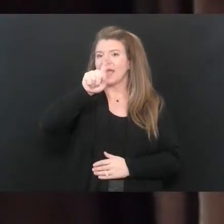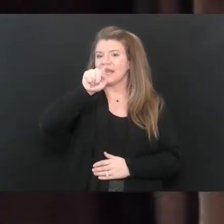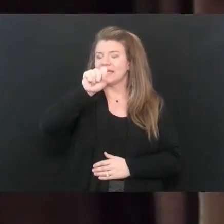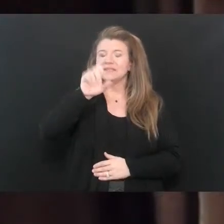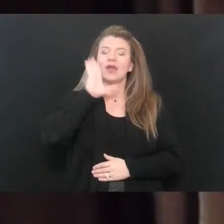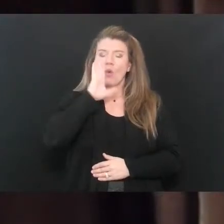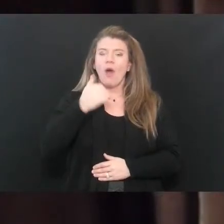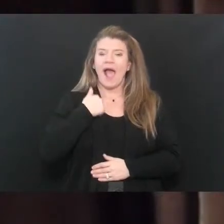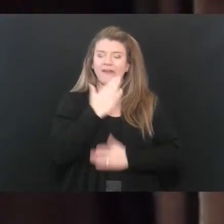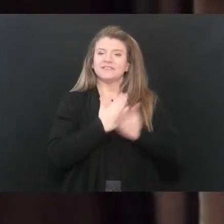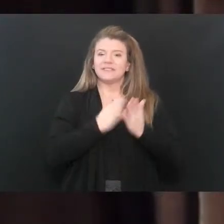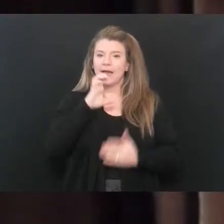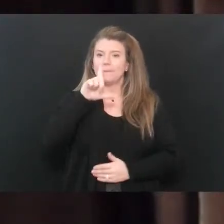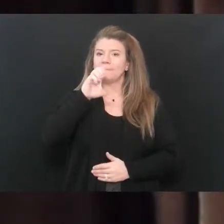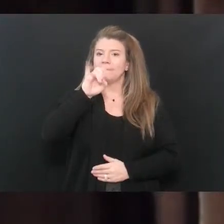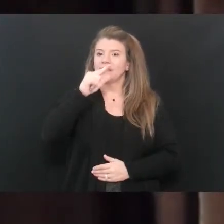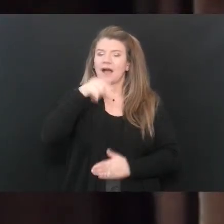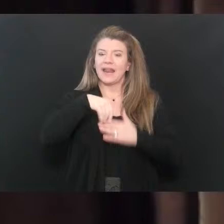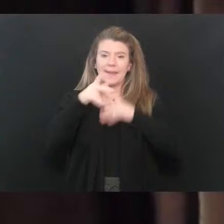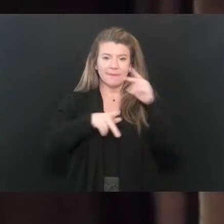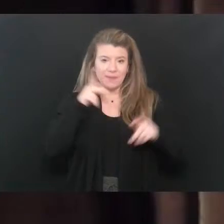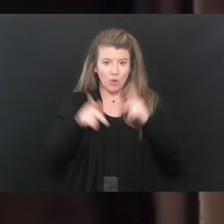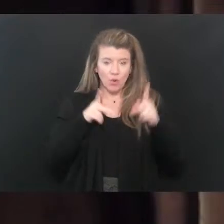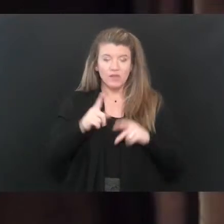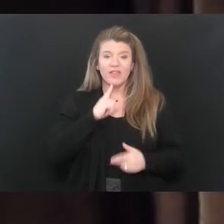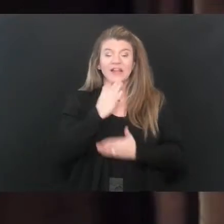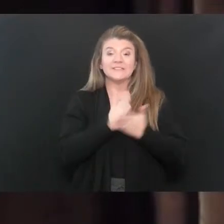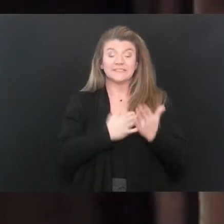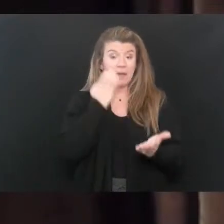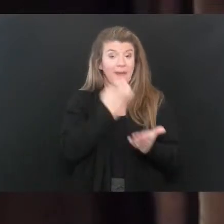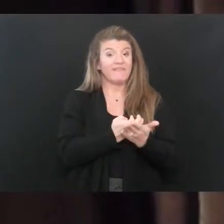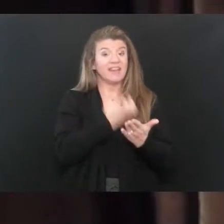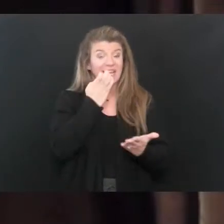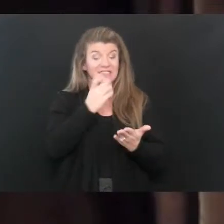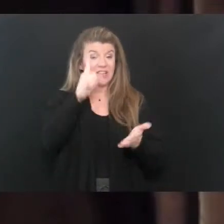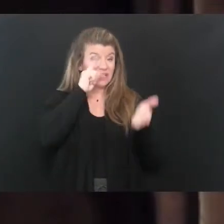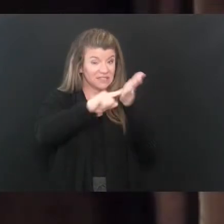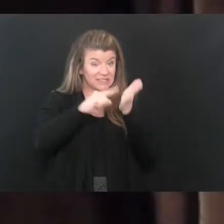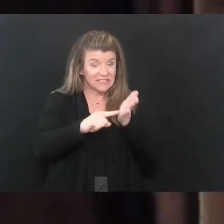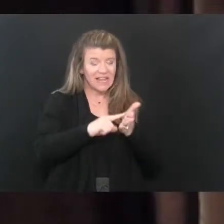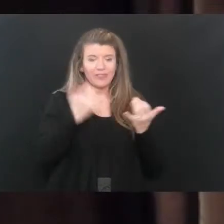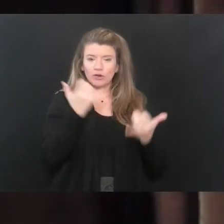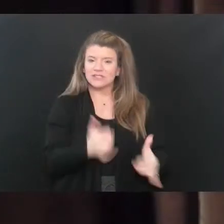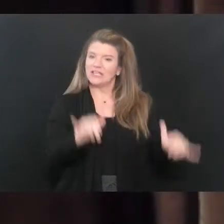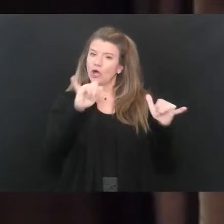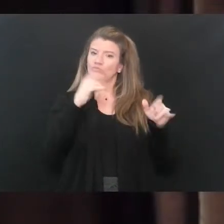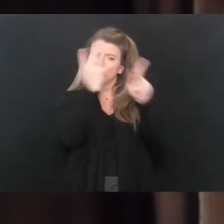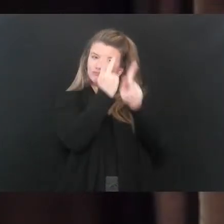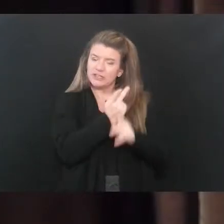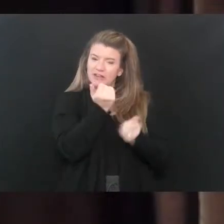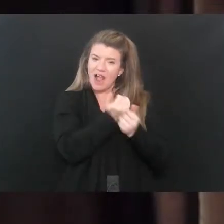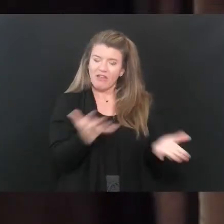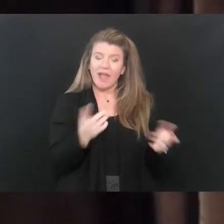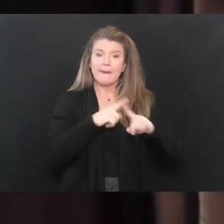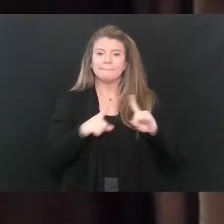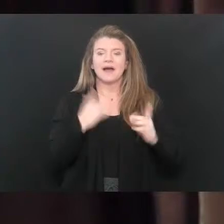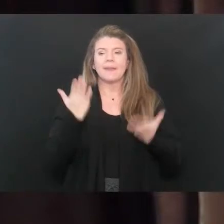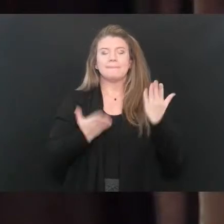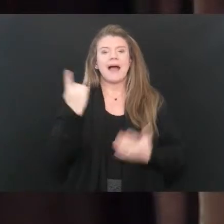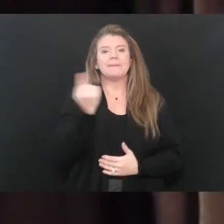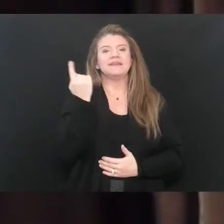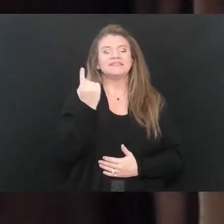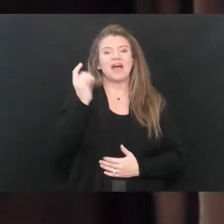in people. And so there is some evidence early, and this is still under investigation, but there may be something with